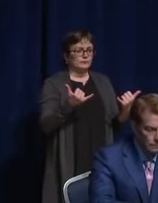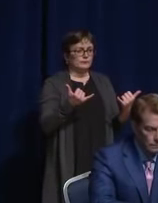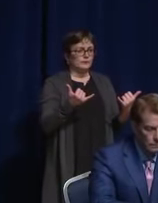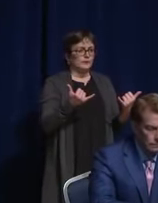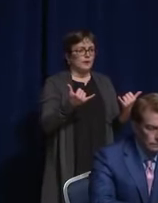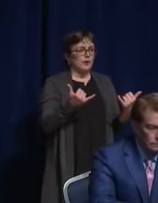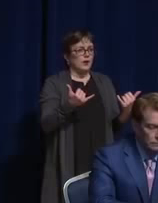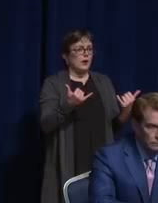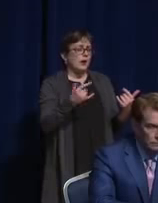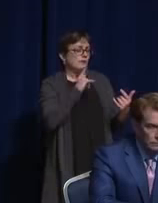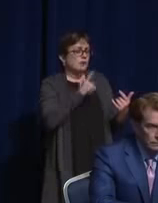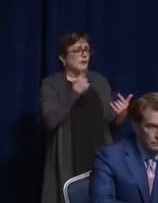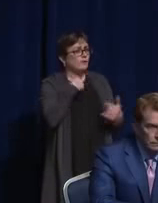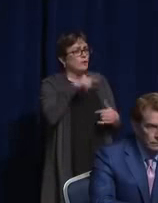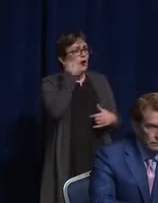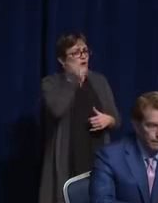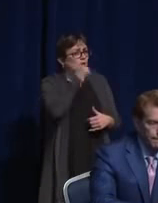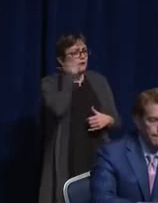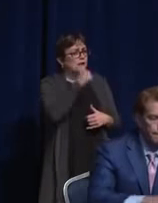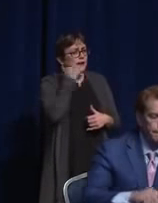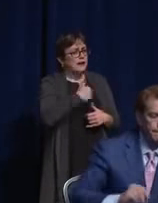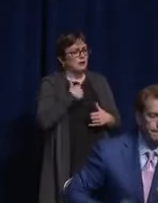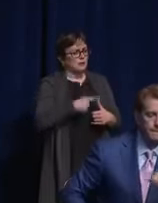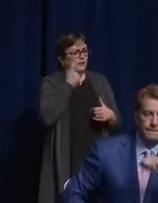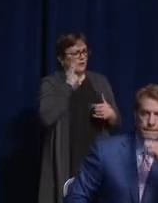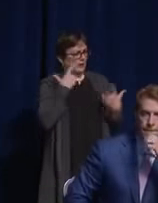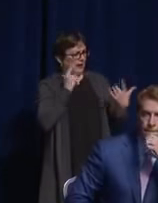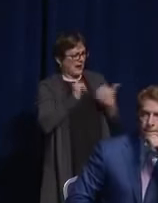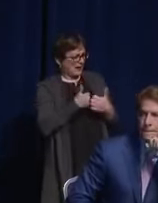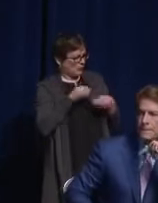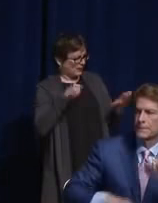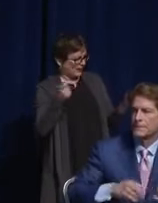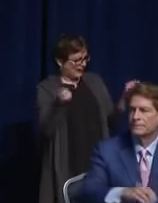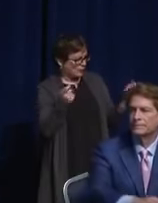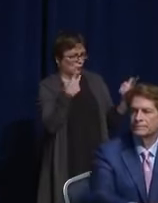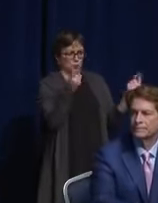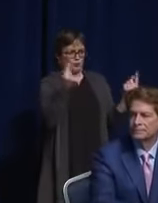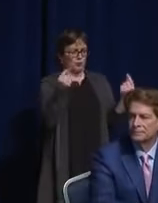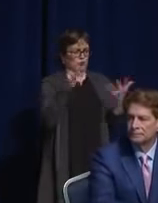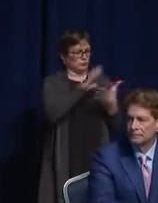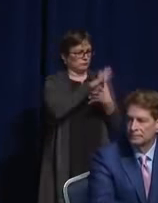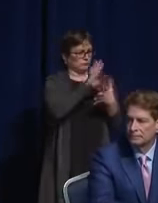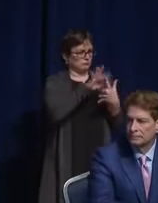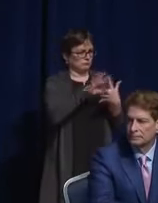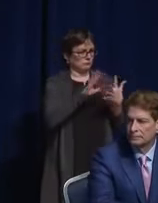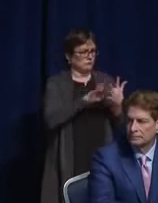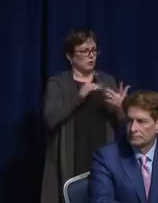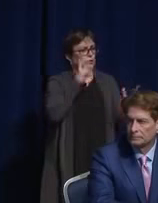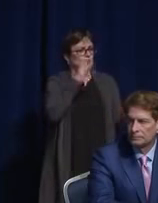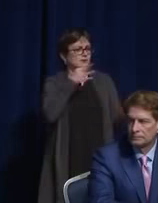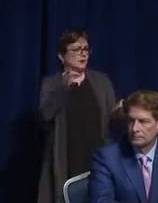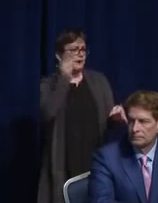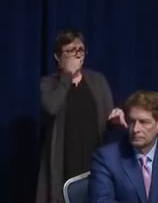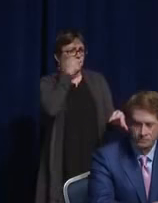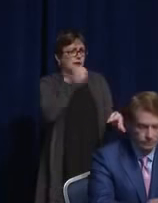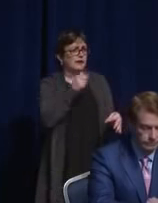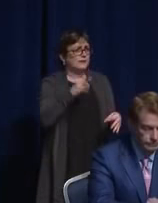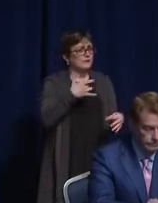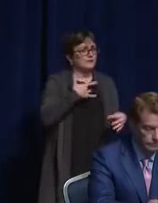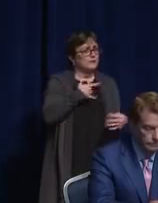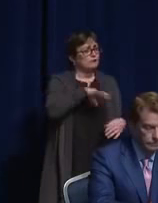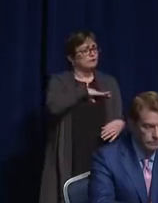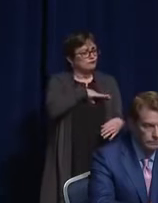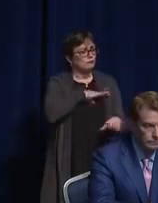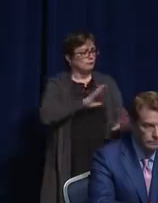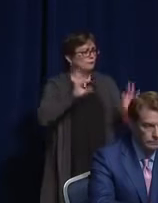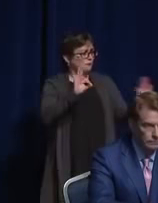each and every hour, to revisit the steps we've taken and to assess, at least at this point, whether or not we should take further steps.